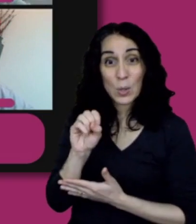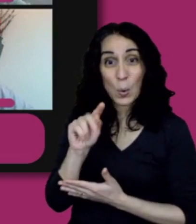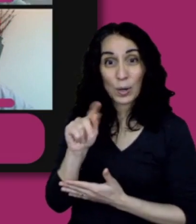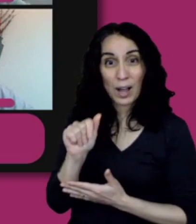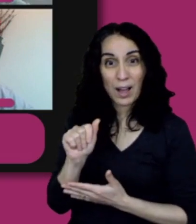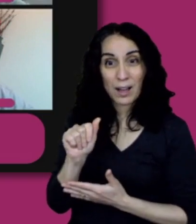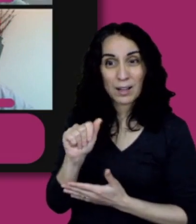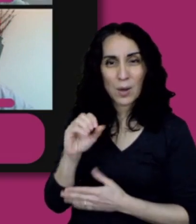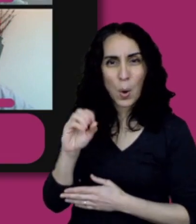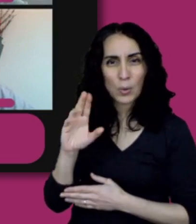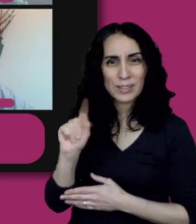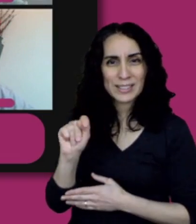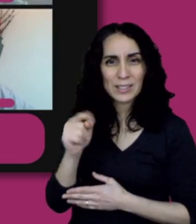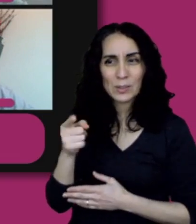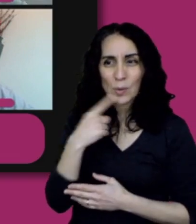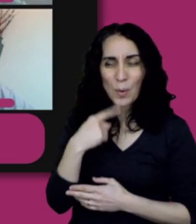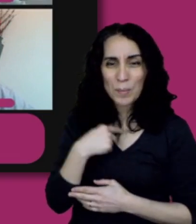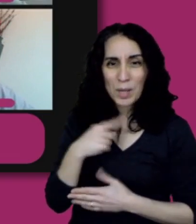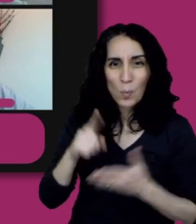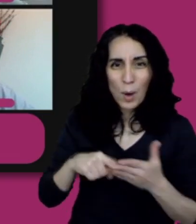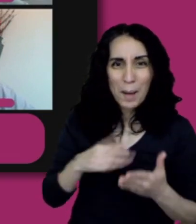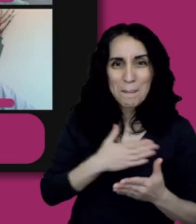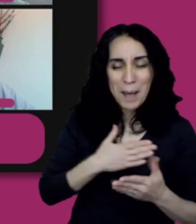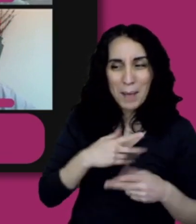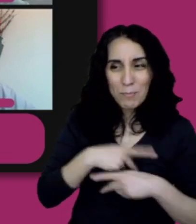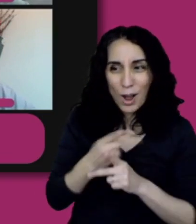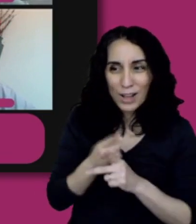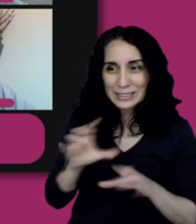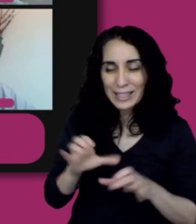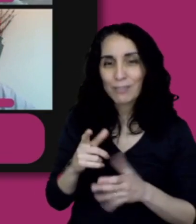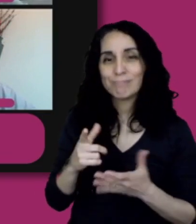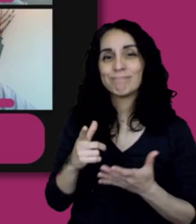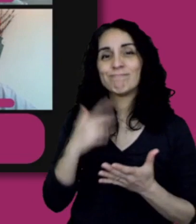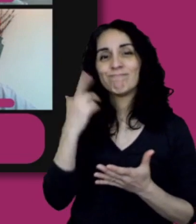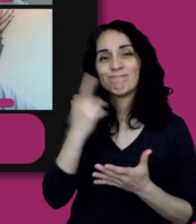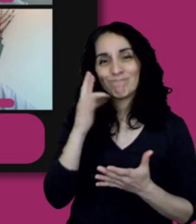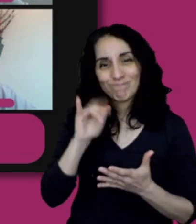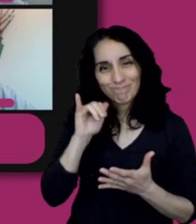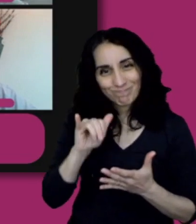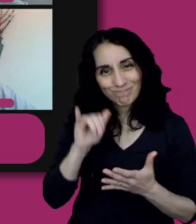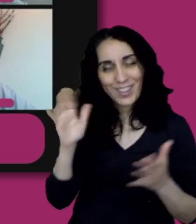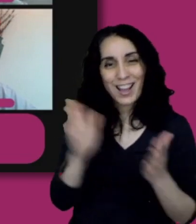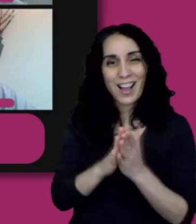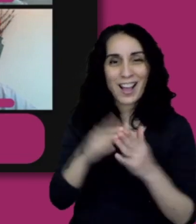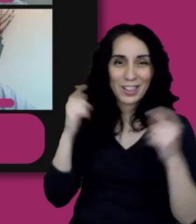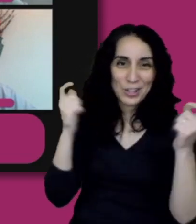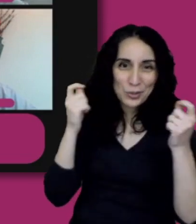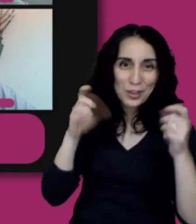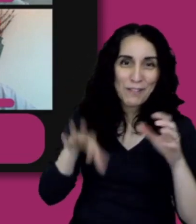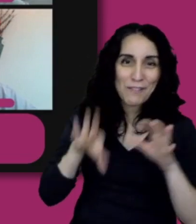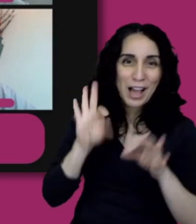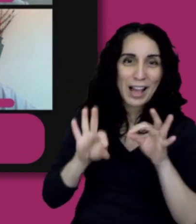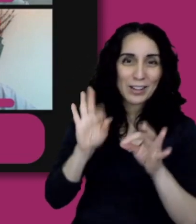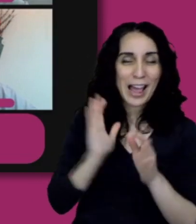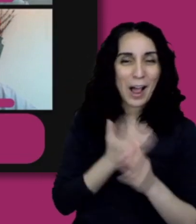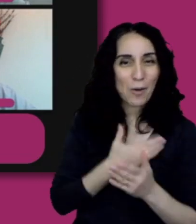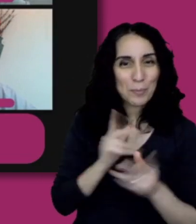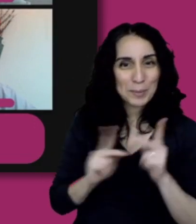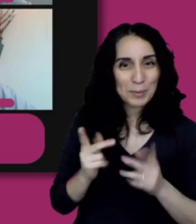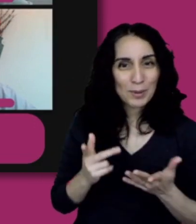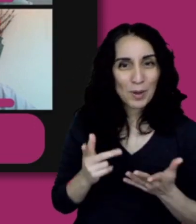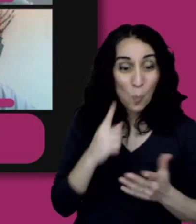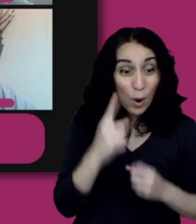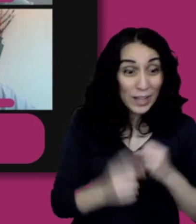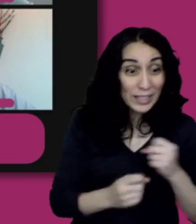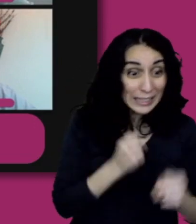occupational therapists told me what my products did, that I realized, oh, hallelujah, we found our people. It was really funny. I